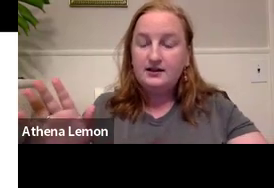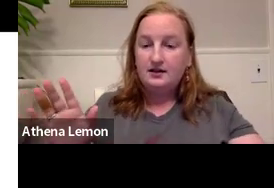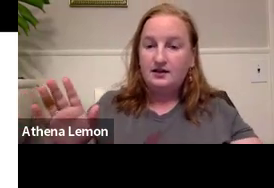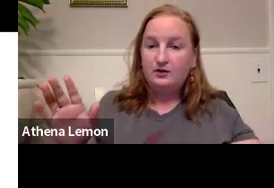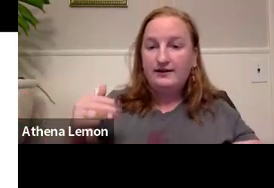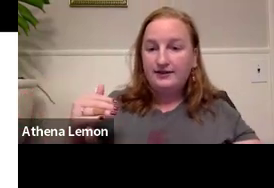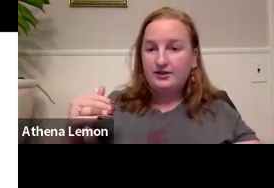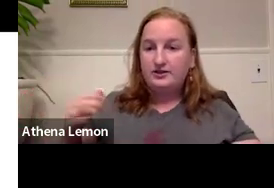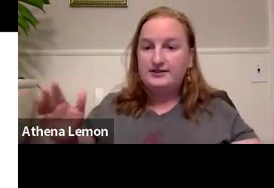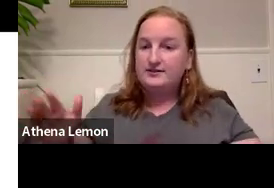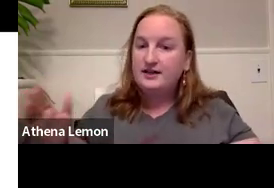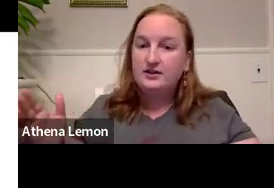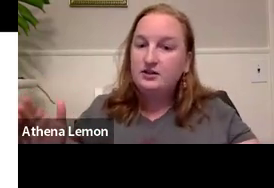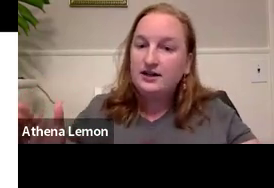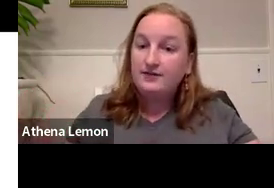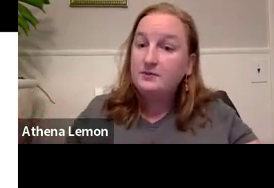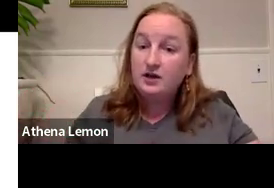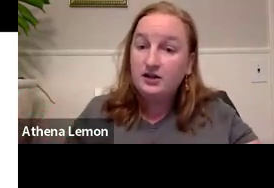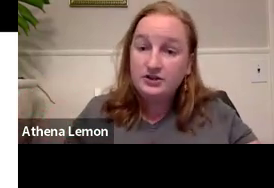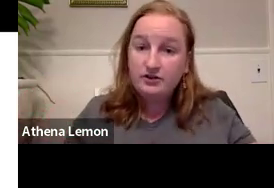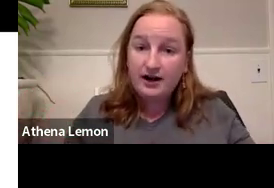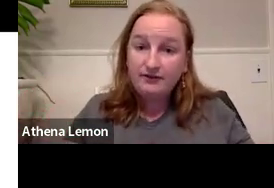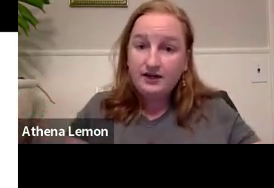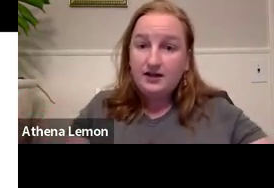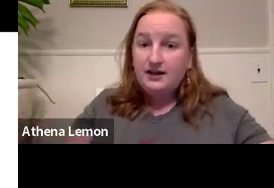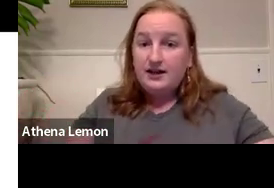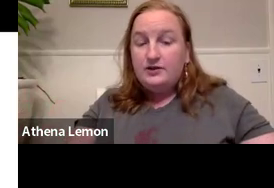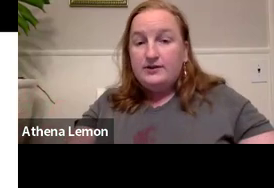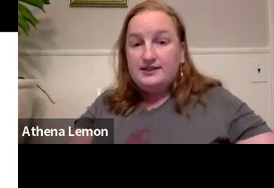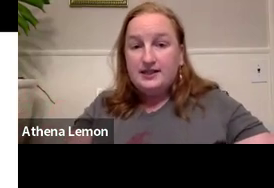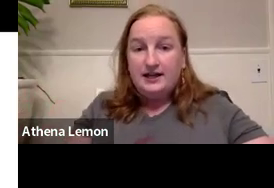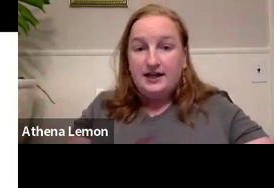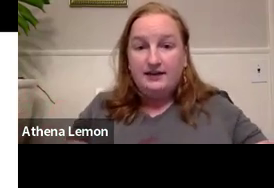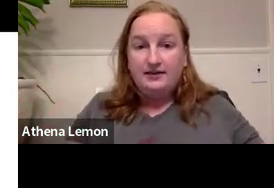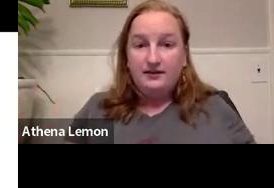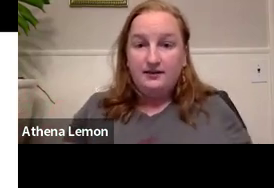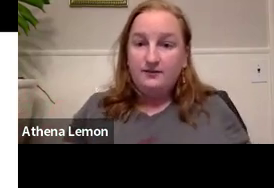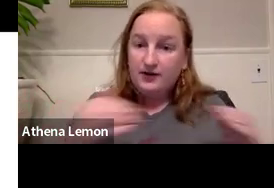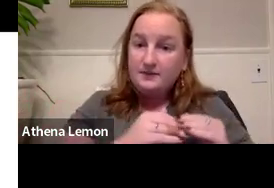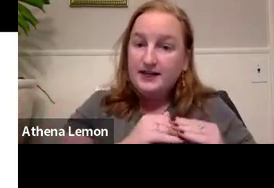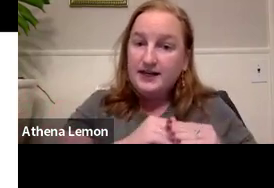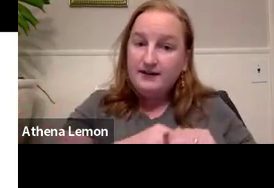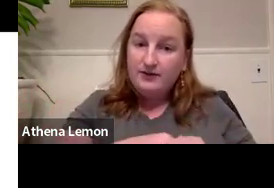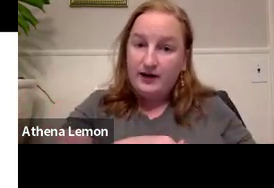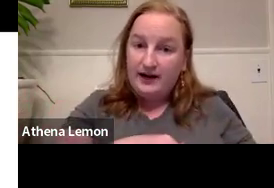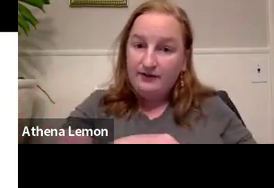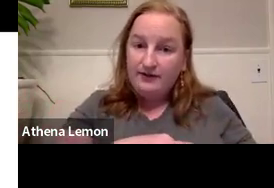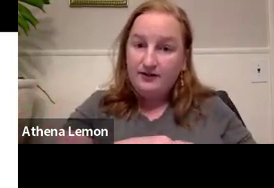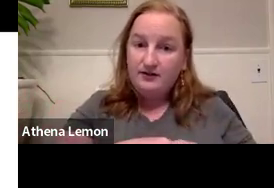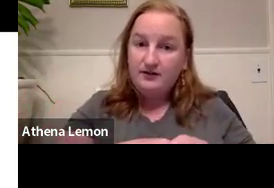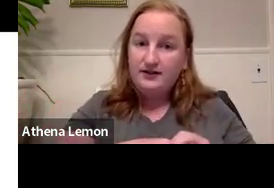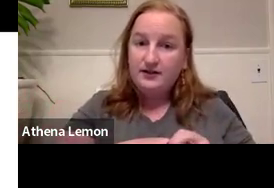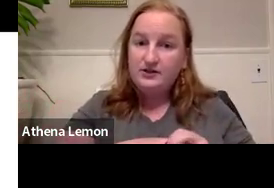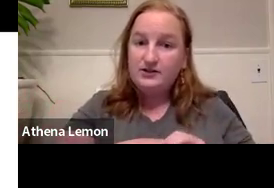This is a graph that I took that's a standard kind of immunology graph. And you can see at the very beginning of the